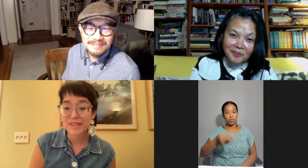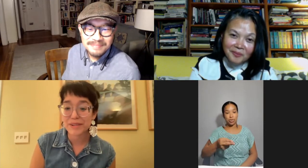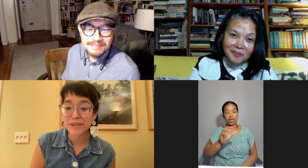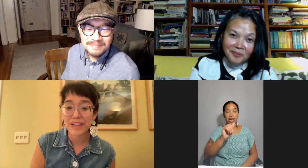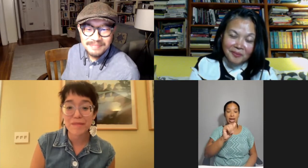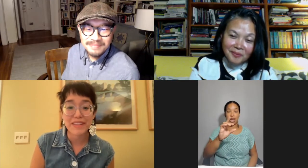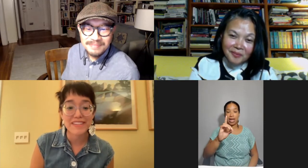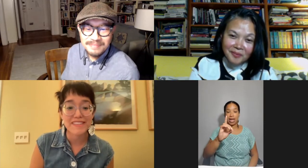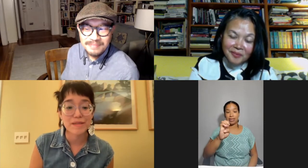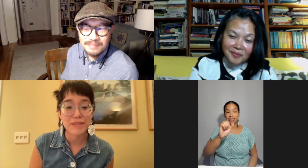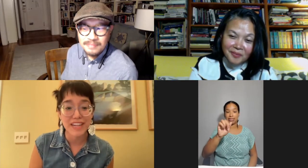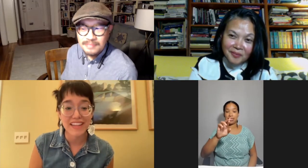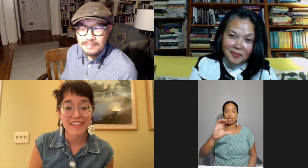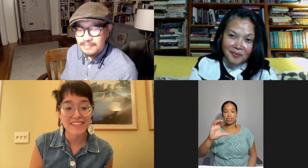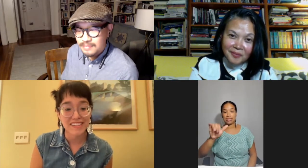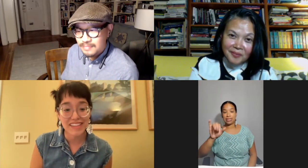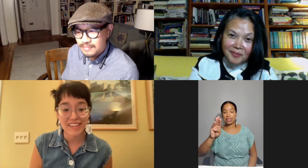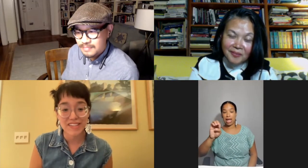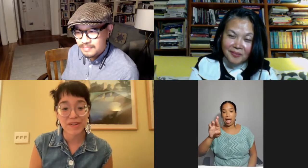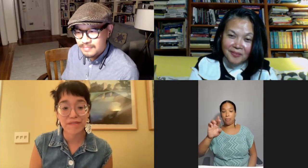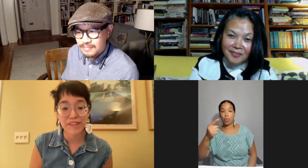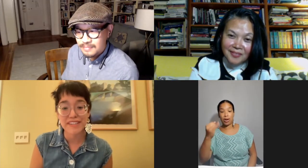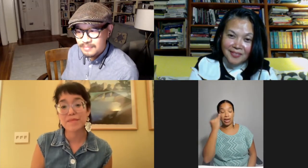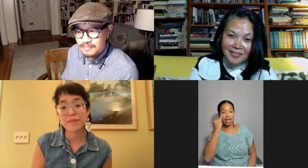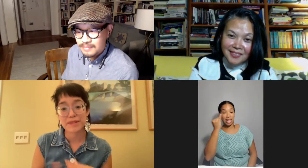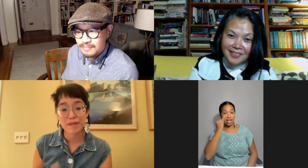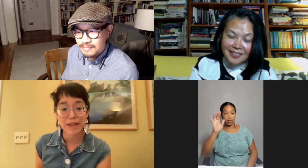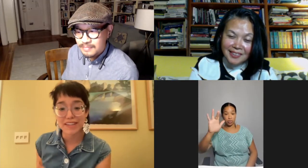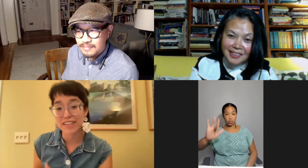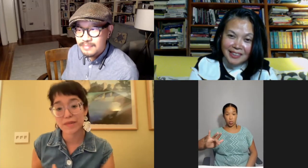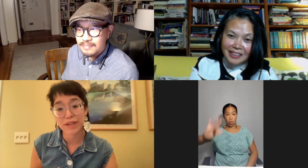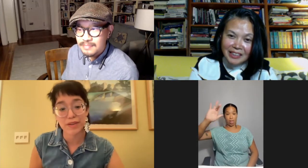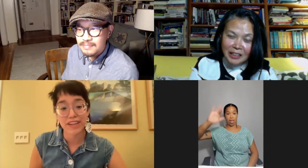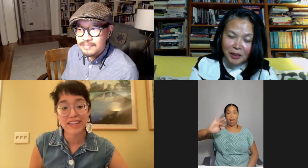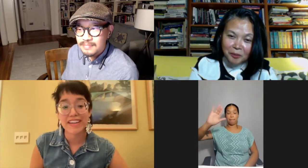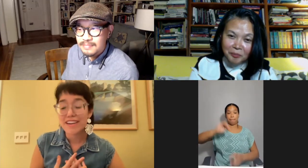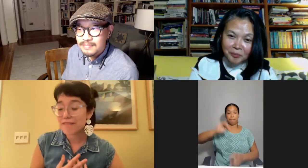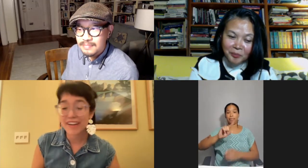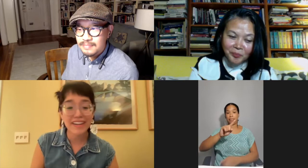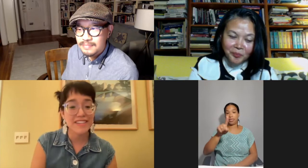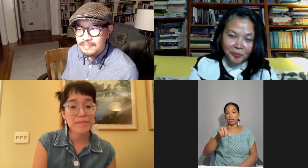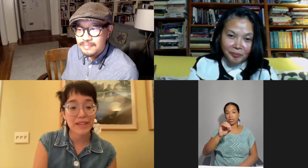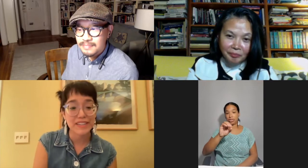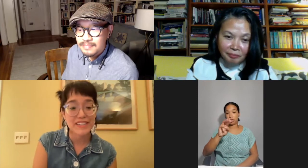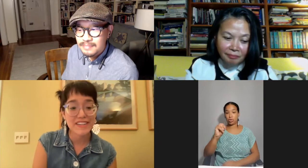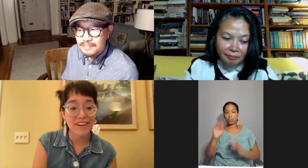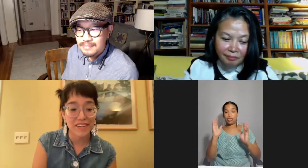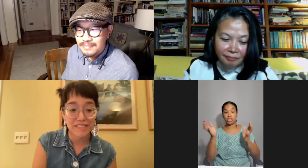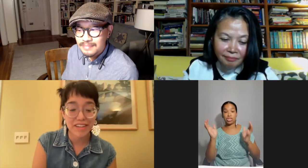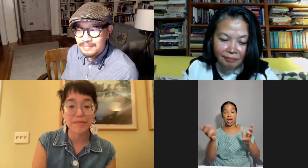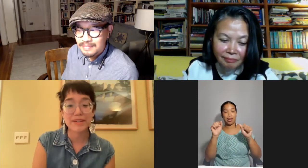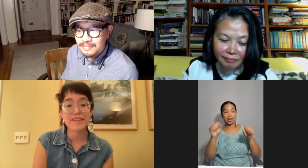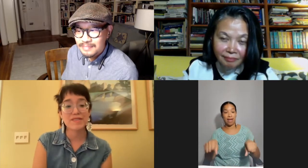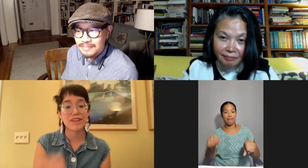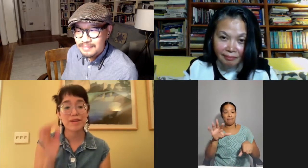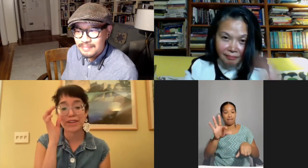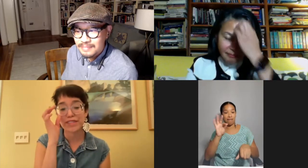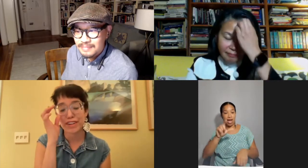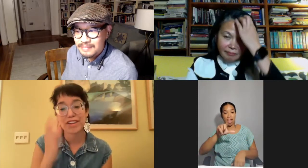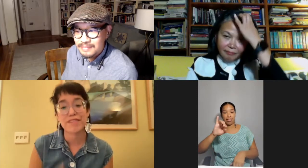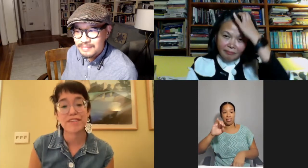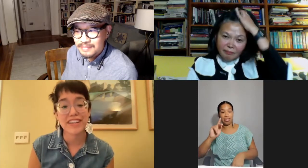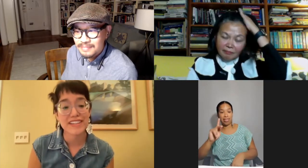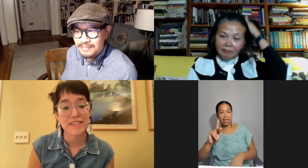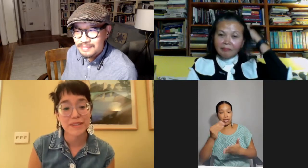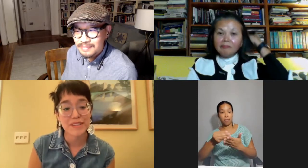If you scroll up in the Zoom chat, there's a link to our friends at Books Are Magic where you can find and purchase all of their books from one of